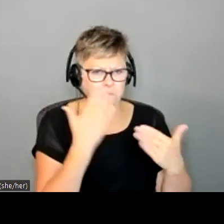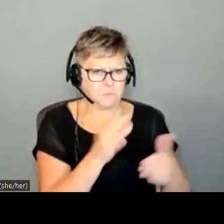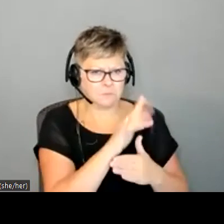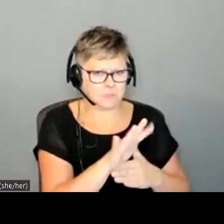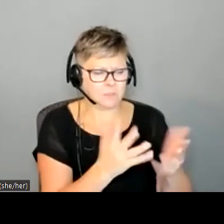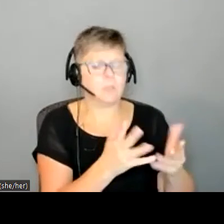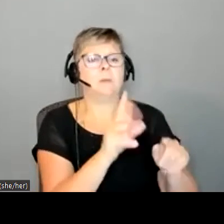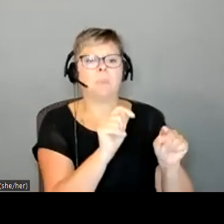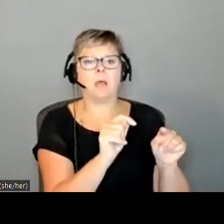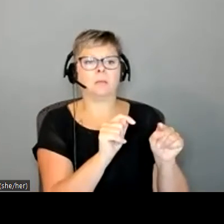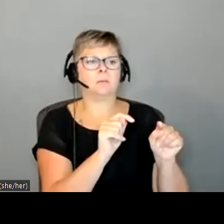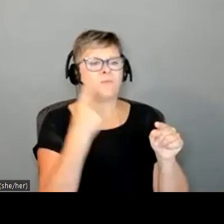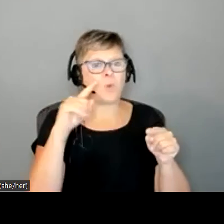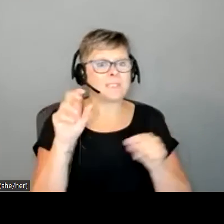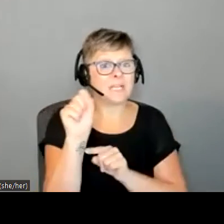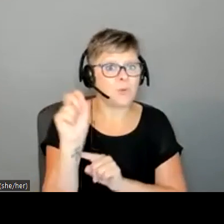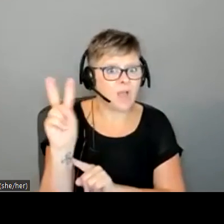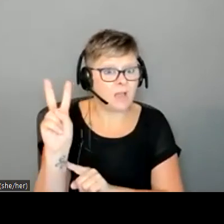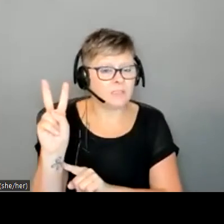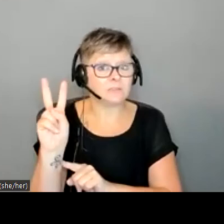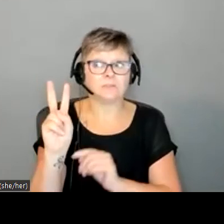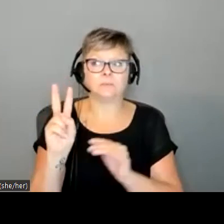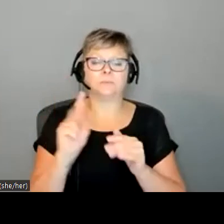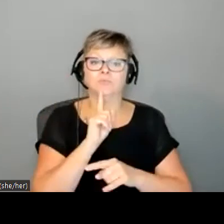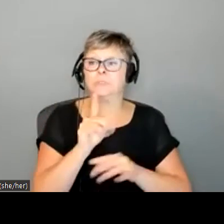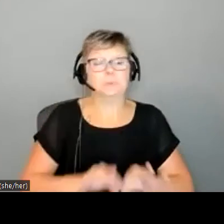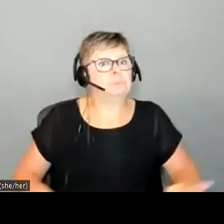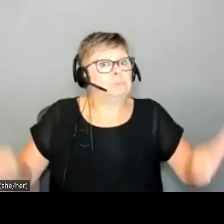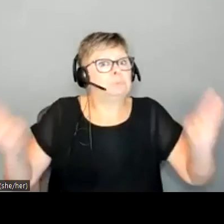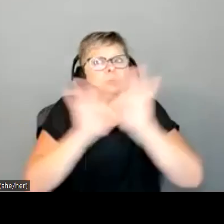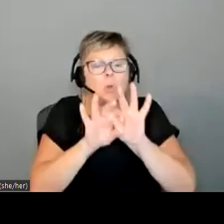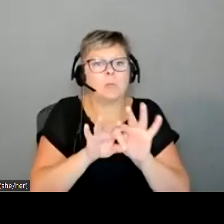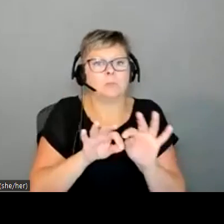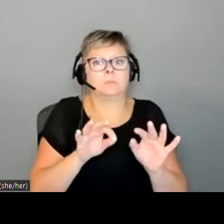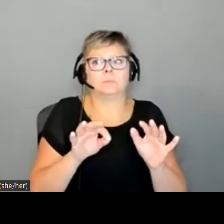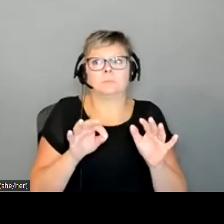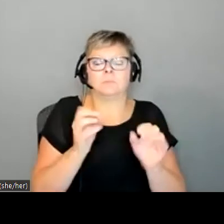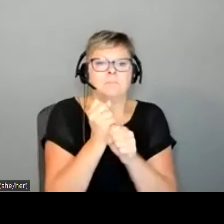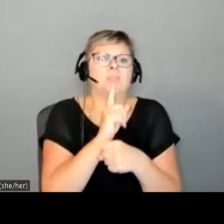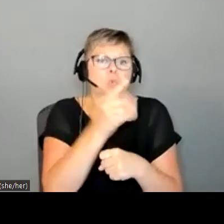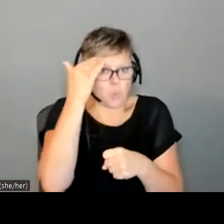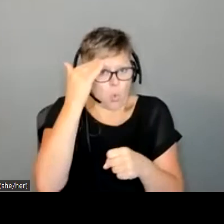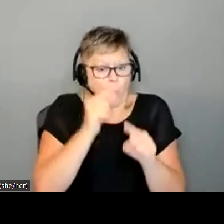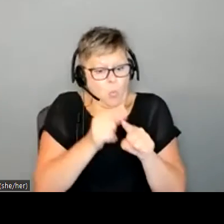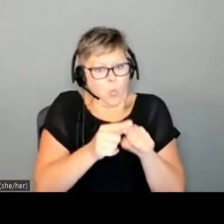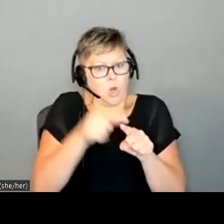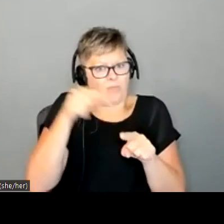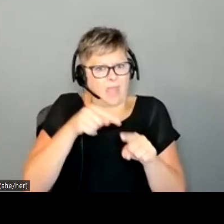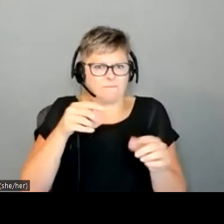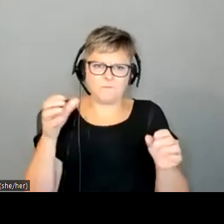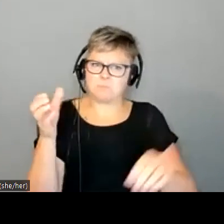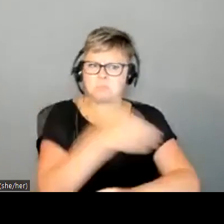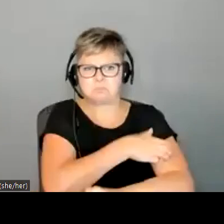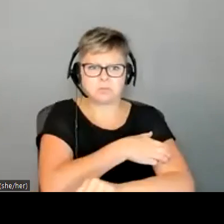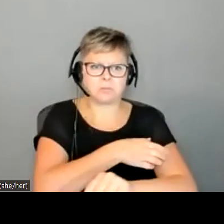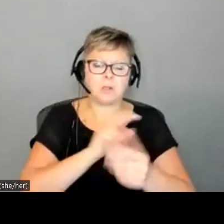sexual violence. You know, you want to be able to have something that's powerful. And so even